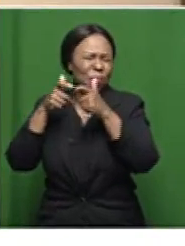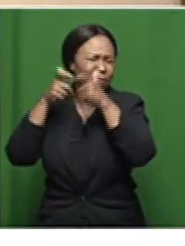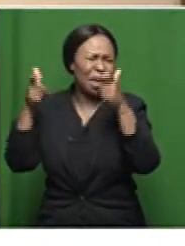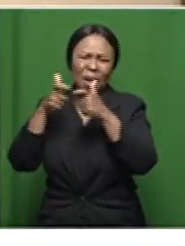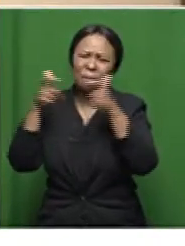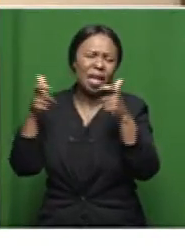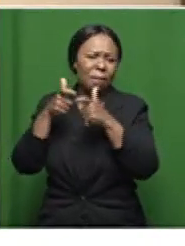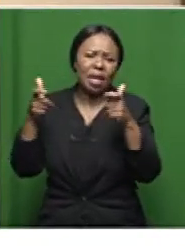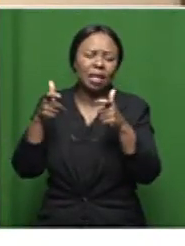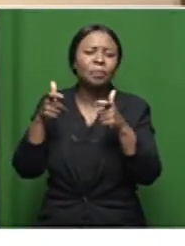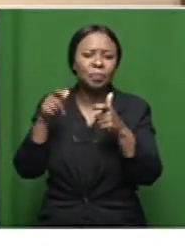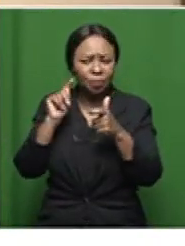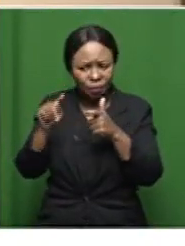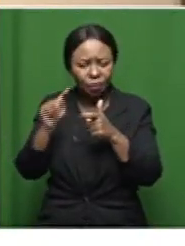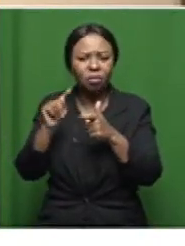causes of